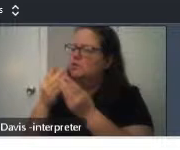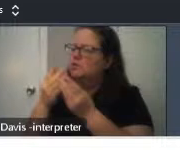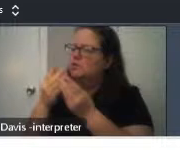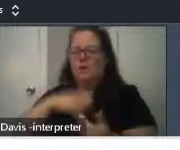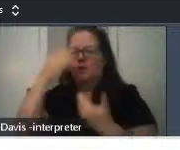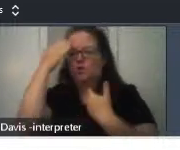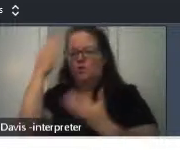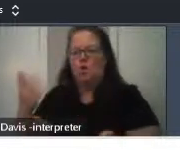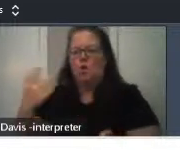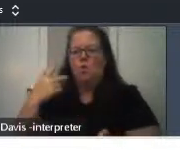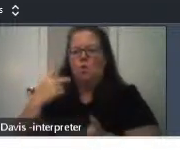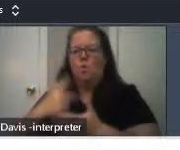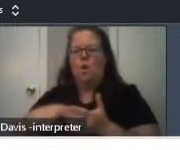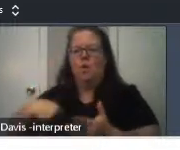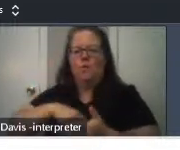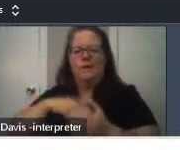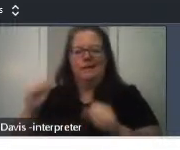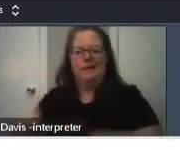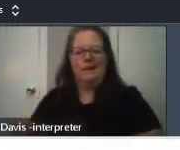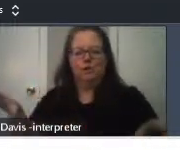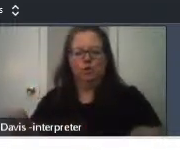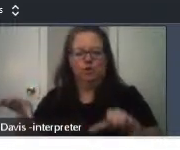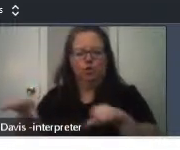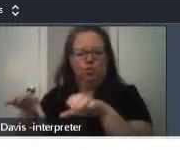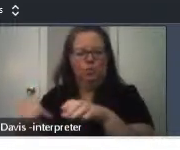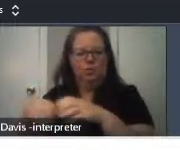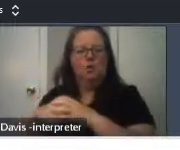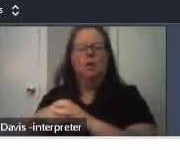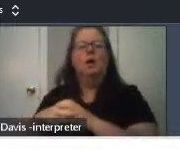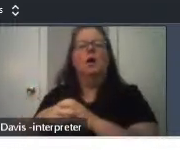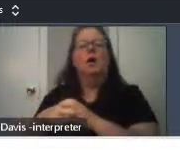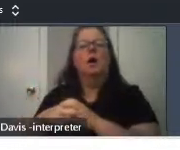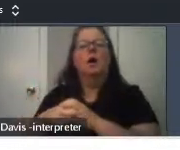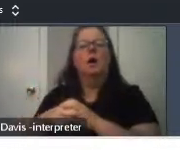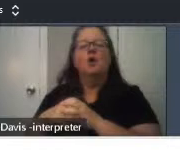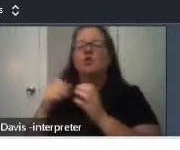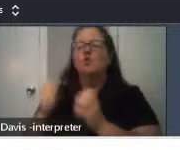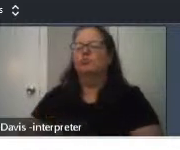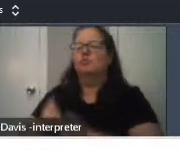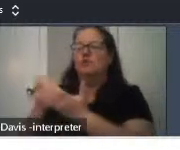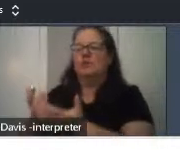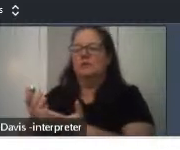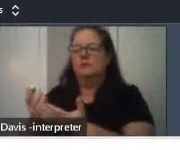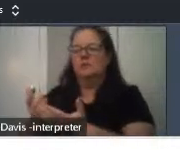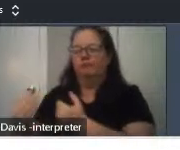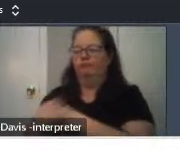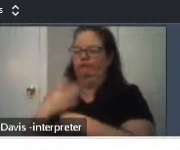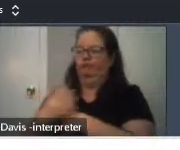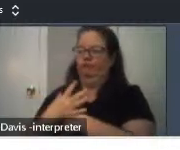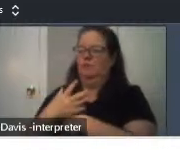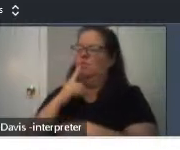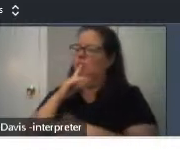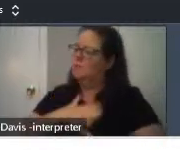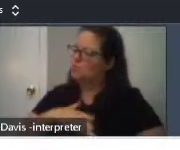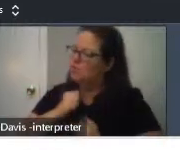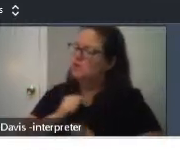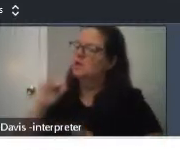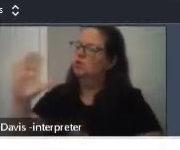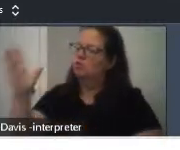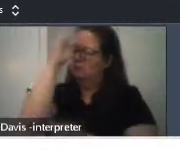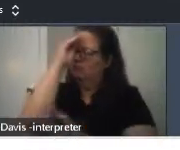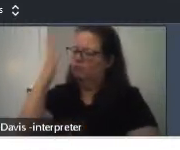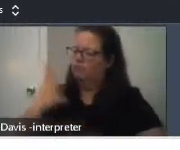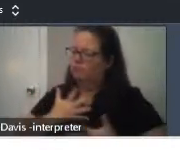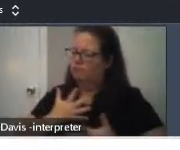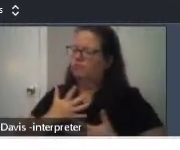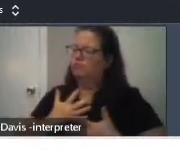we could do. We didn't know, but you offered that advice, and we appreciate it on behalf of the